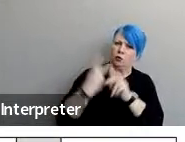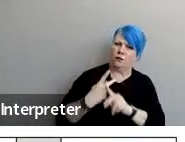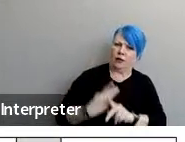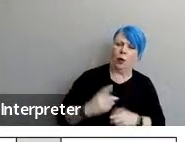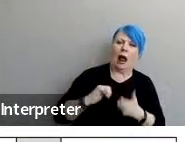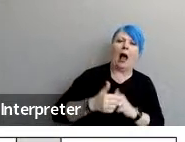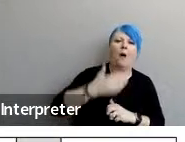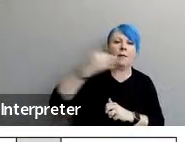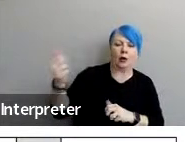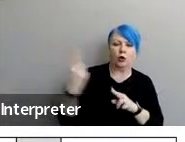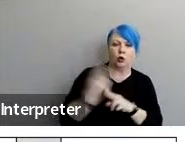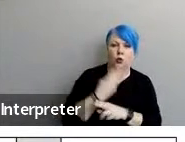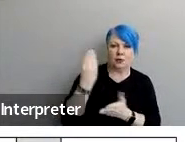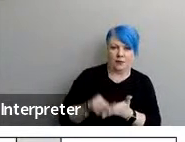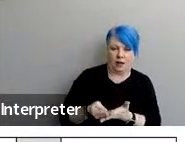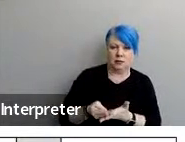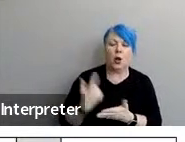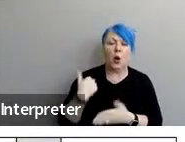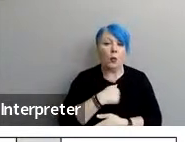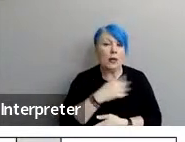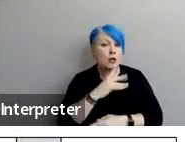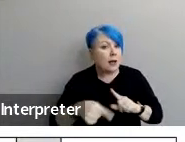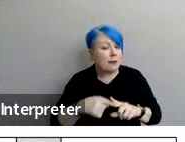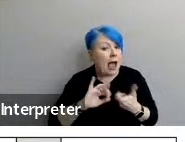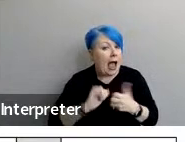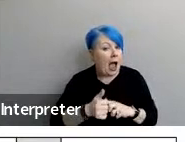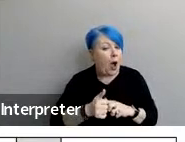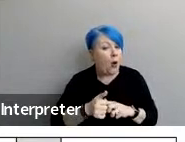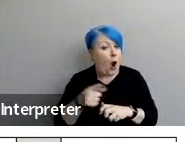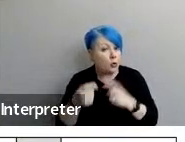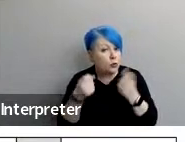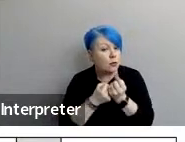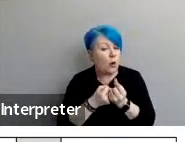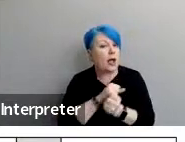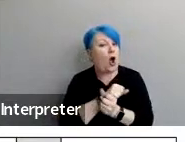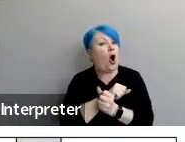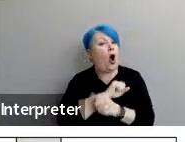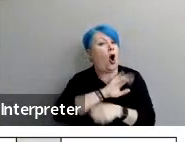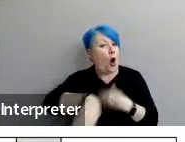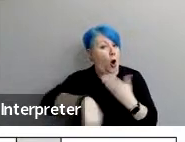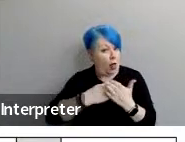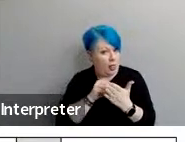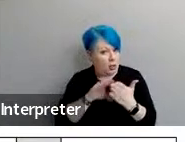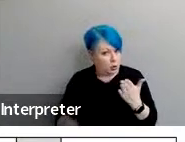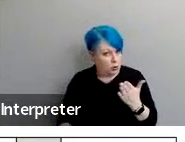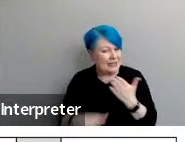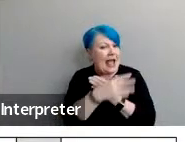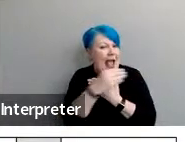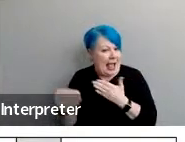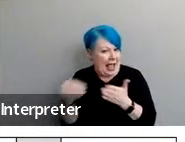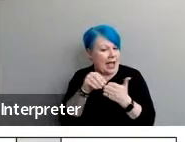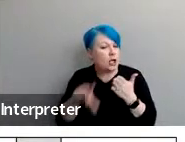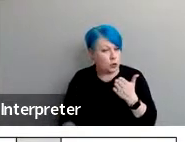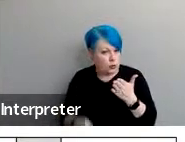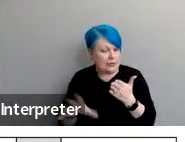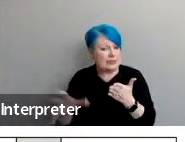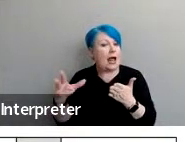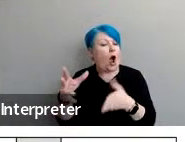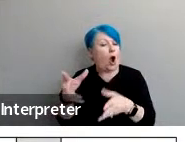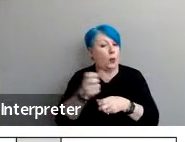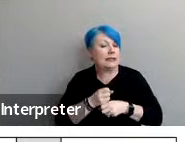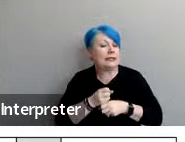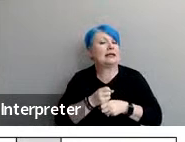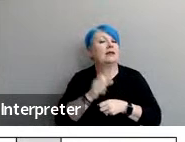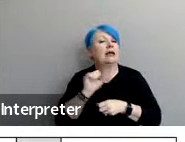talk about how are you supporting all students, and again, those students who are receiving special education services. Good question. I have